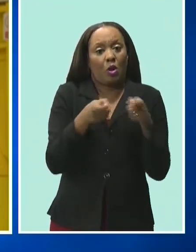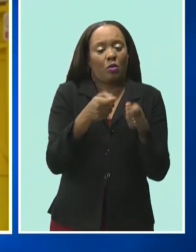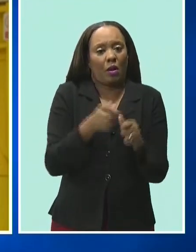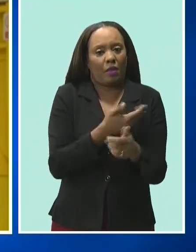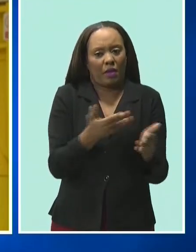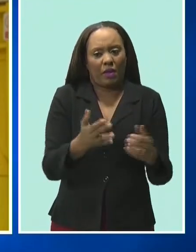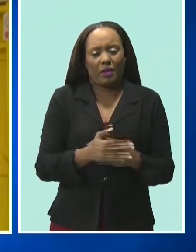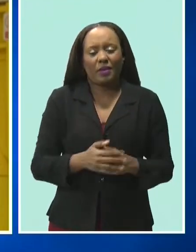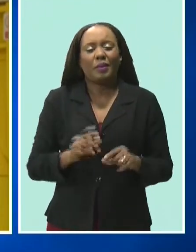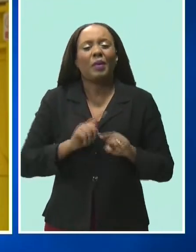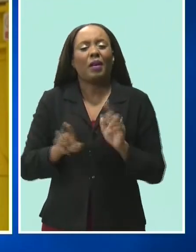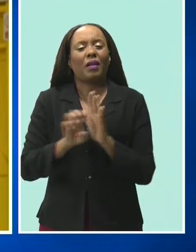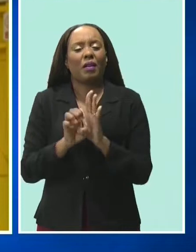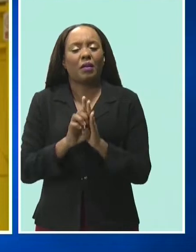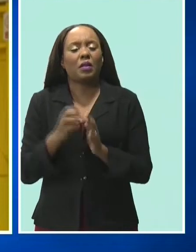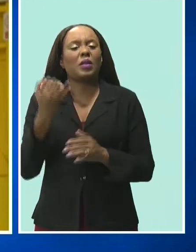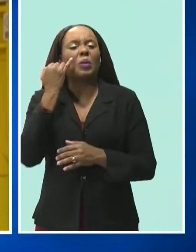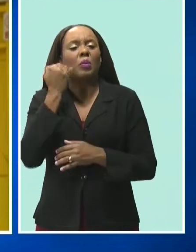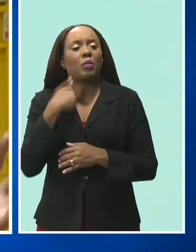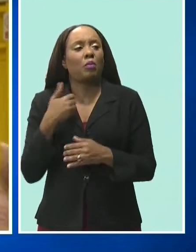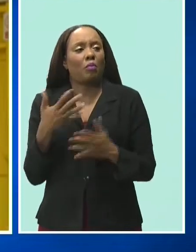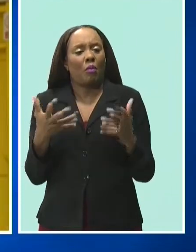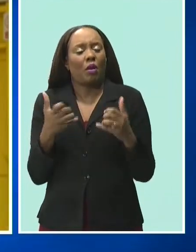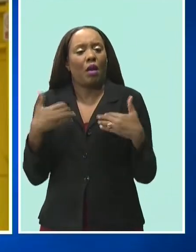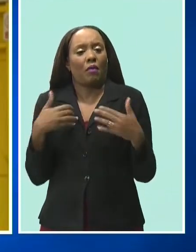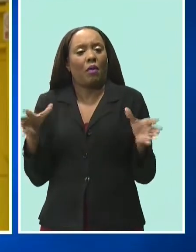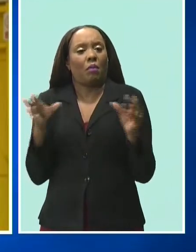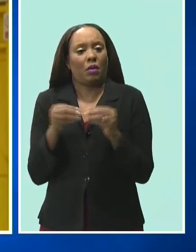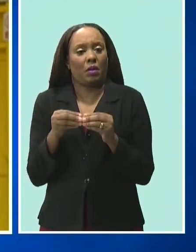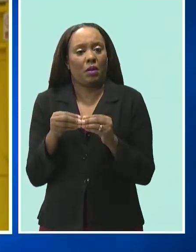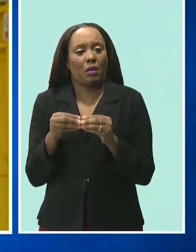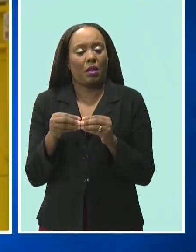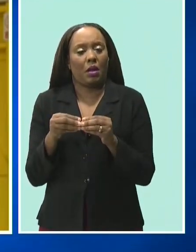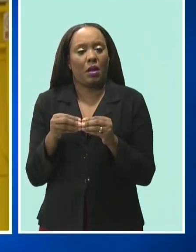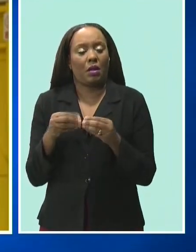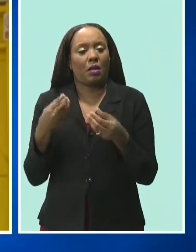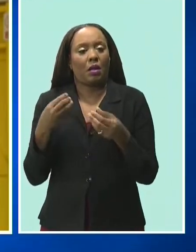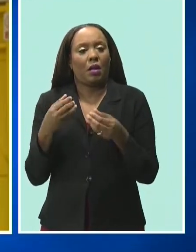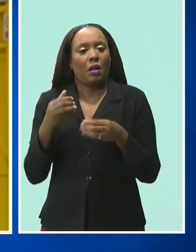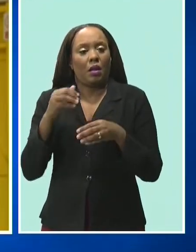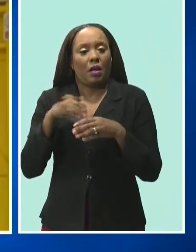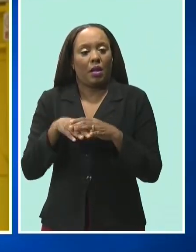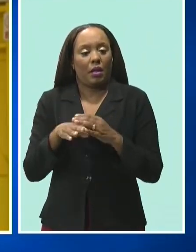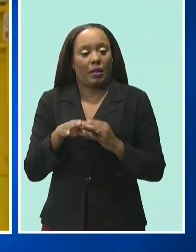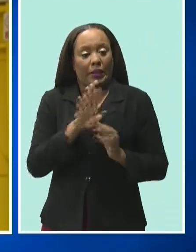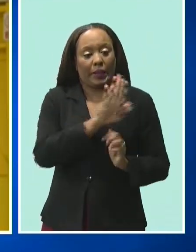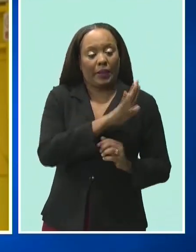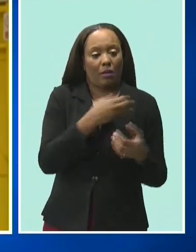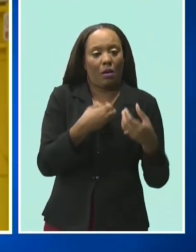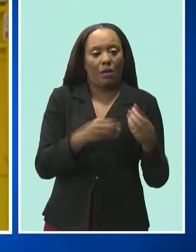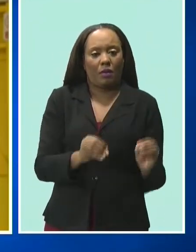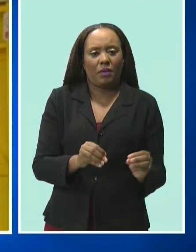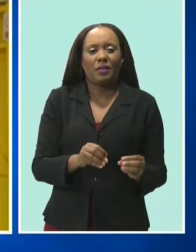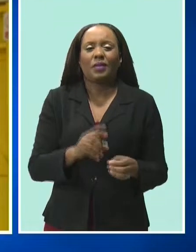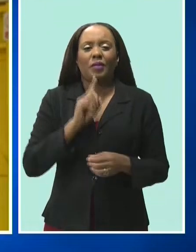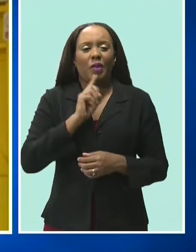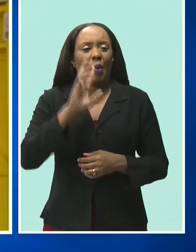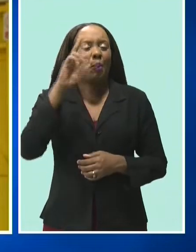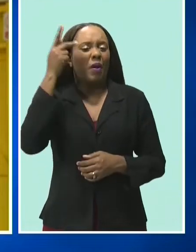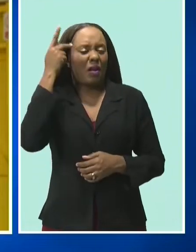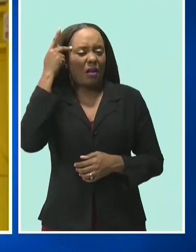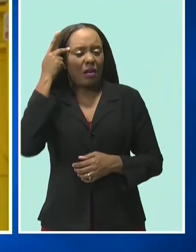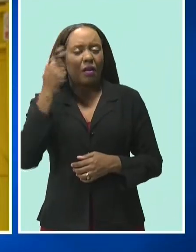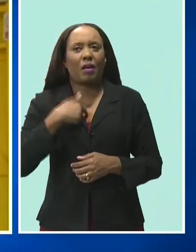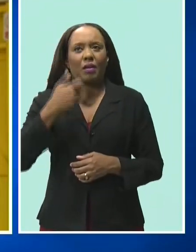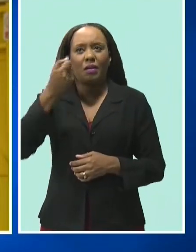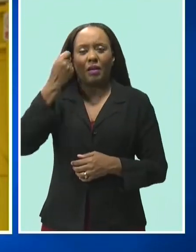a meeting at a constituency office, it becomes political. I know what I'm saying because I